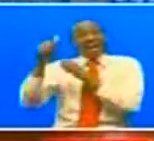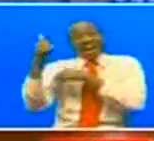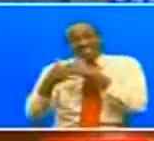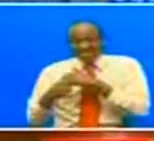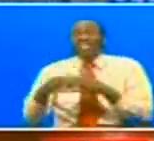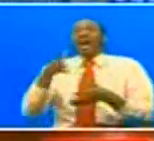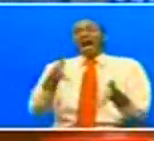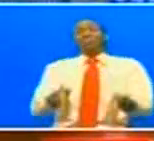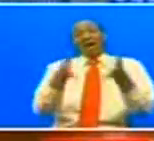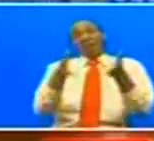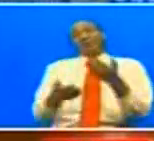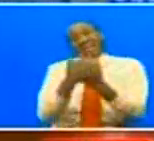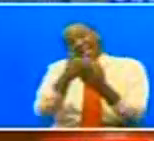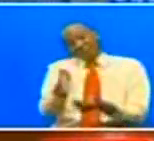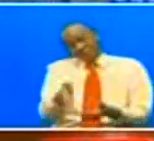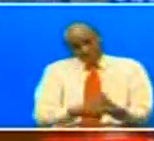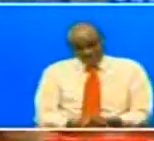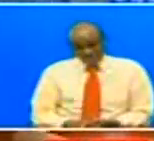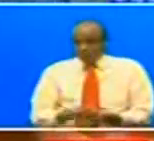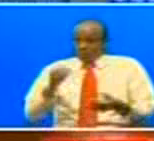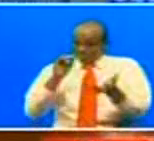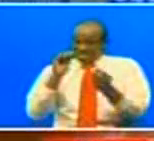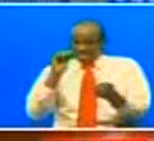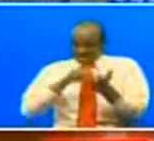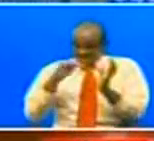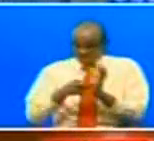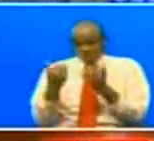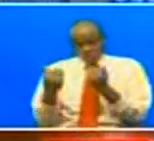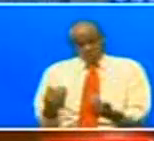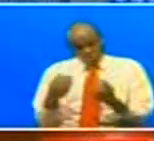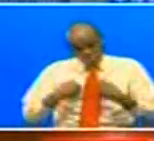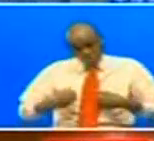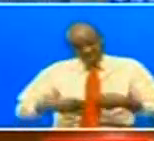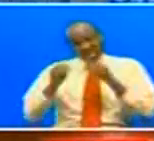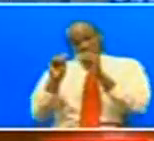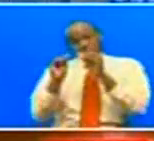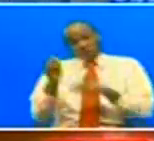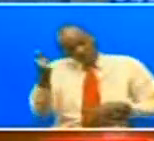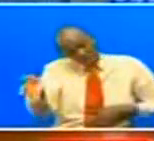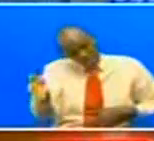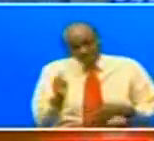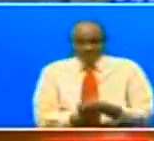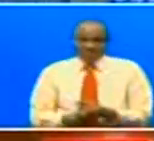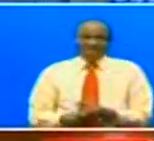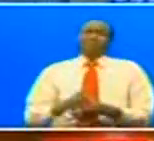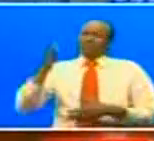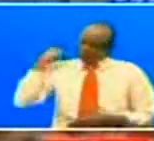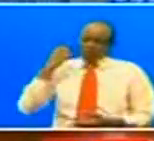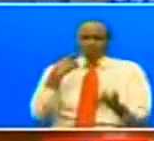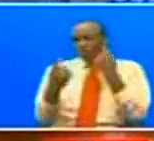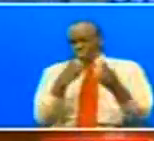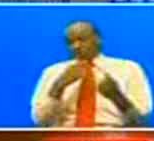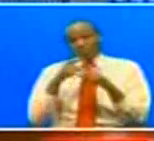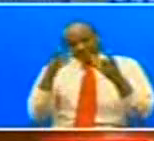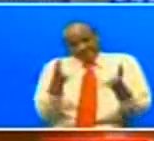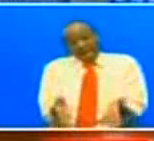are homegrown. Mm. So in other words, radicalization is happening. Mm. And people have been talking about it for a while, but now